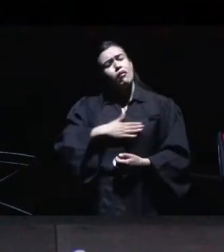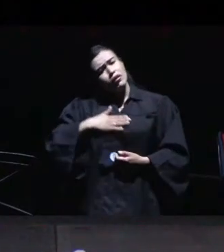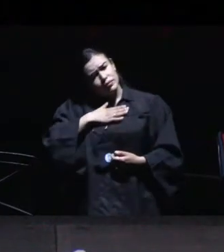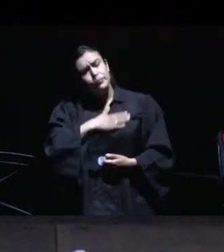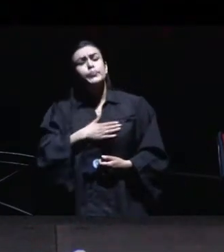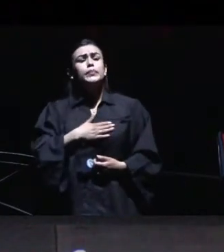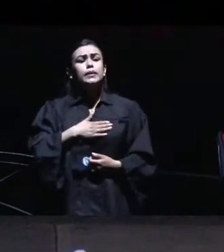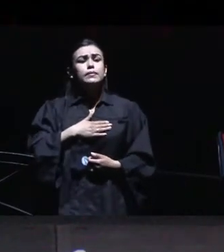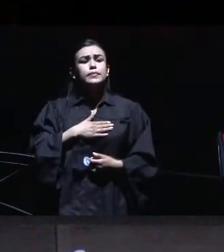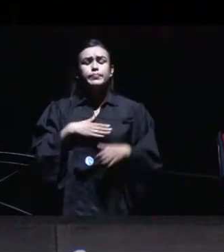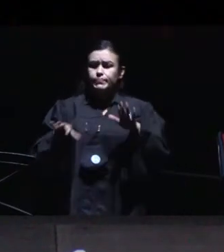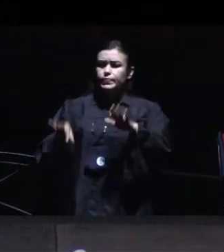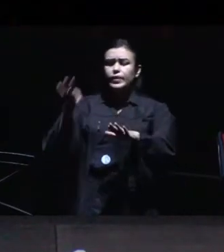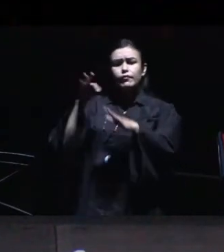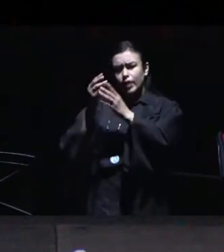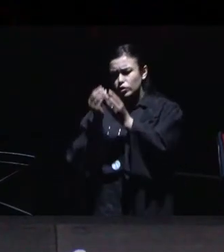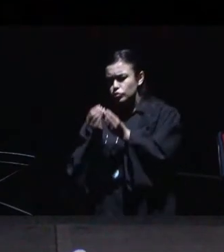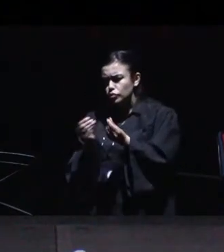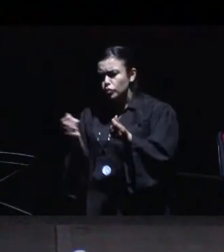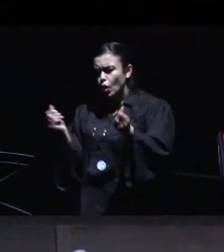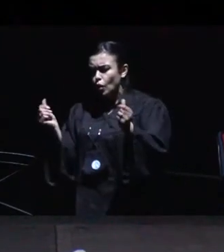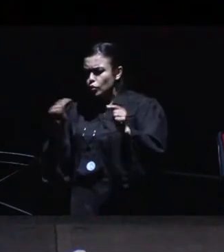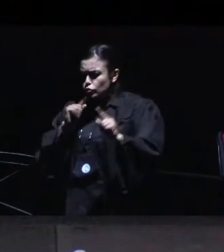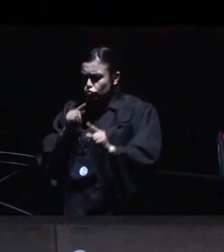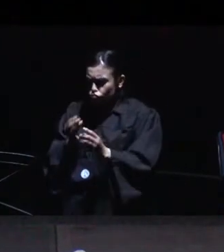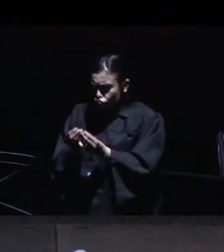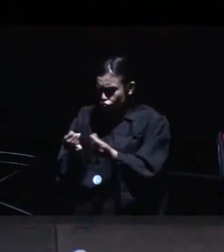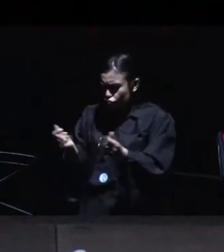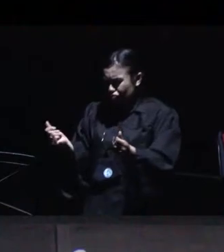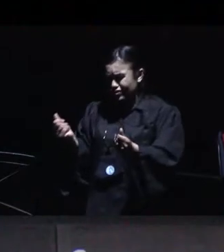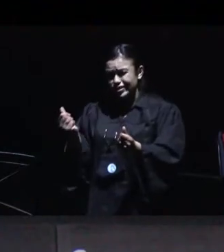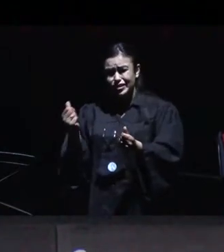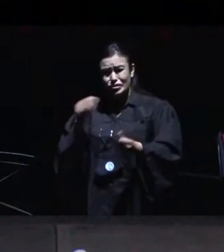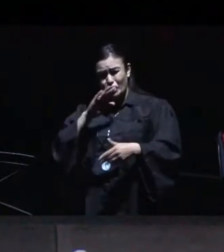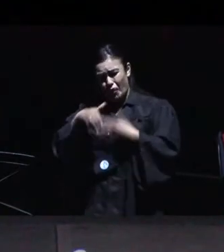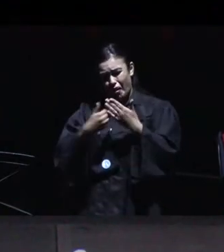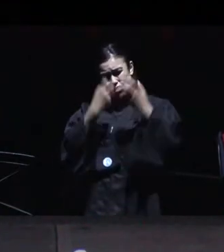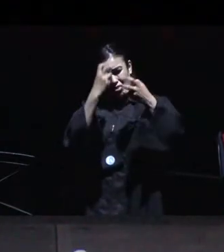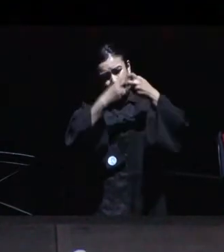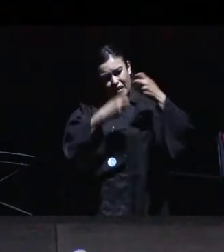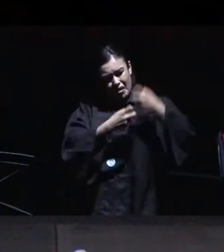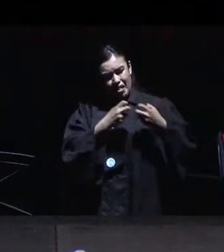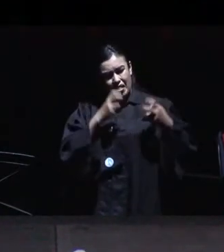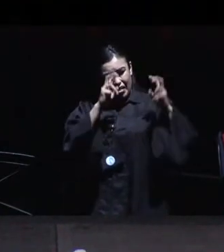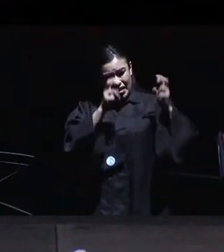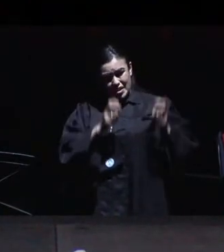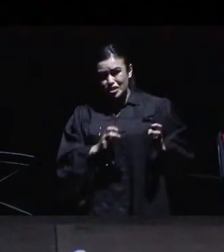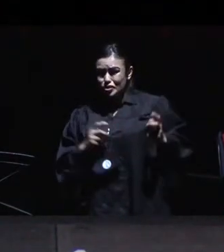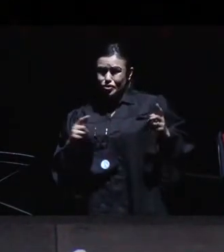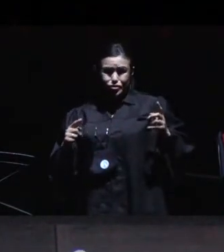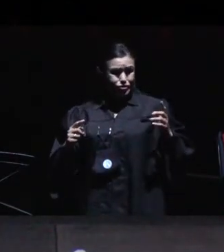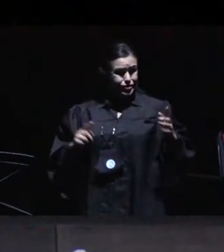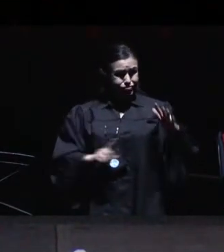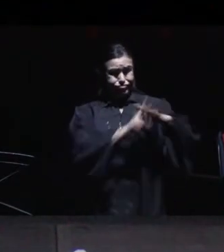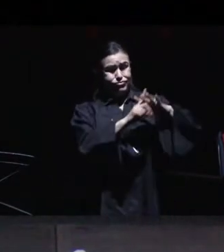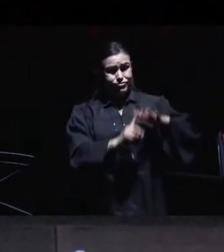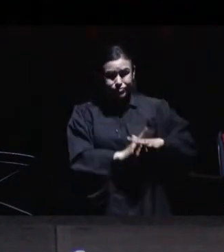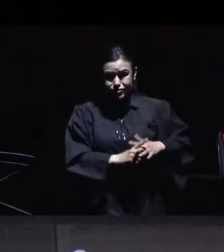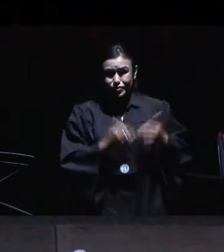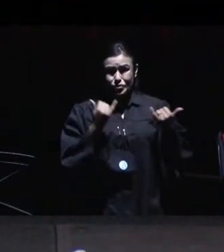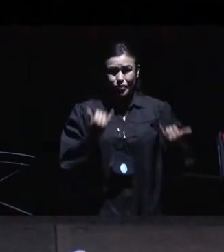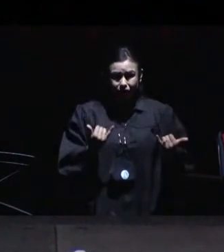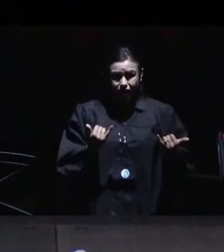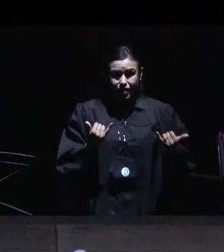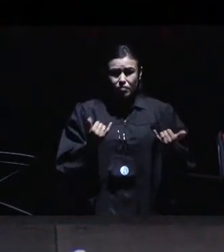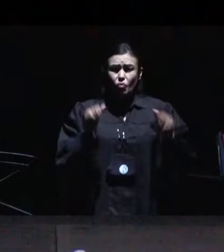help us find solutions to the most important issues that we are facing today. You can do that by